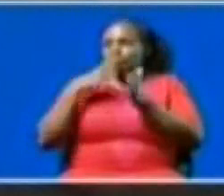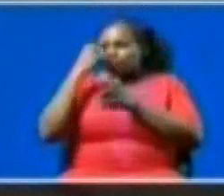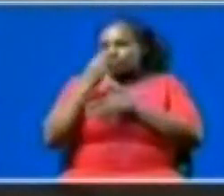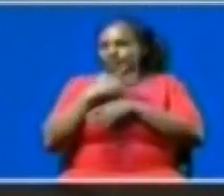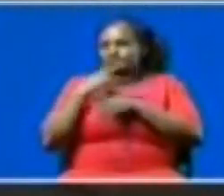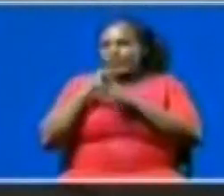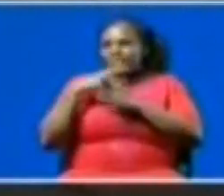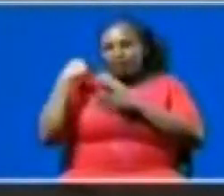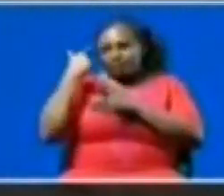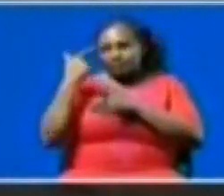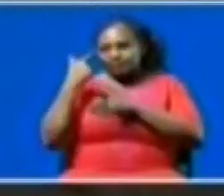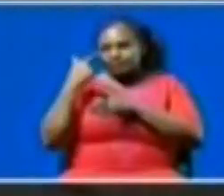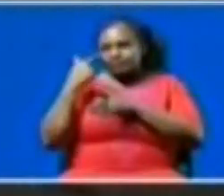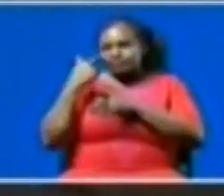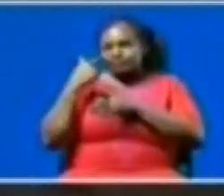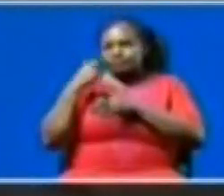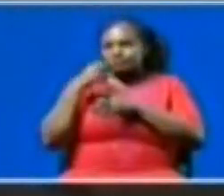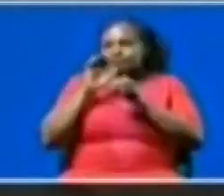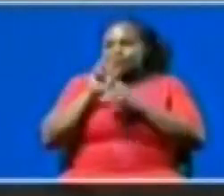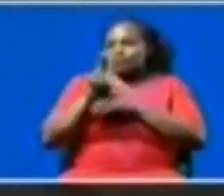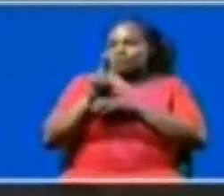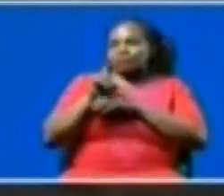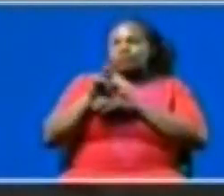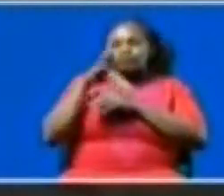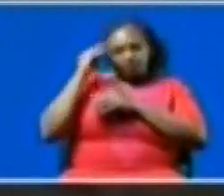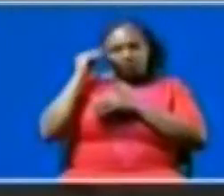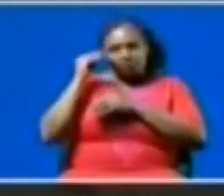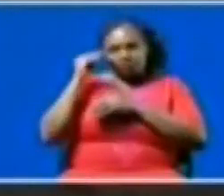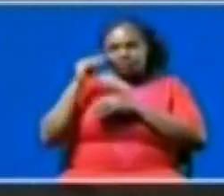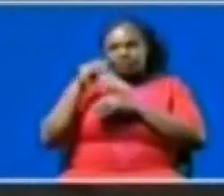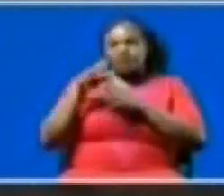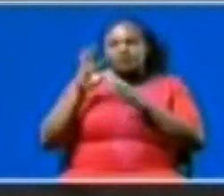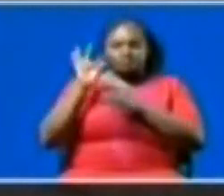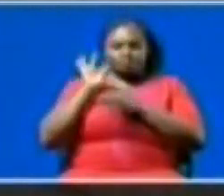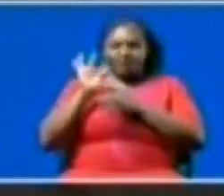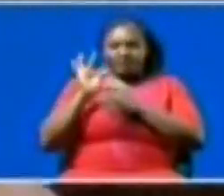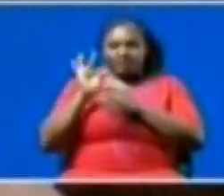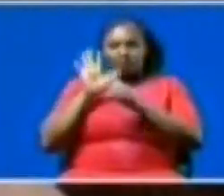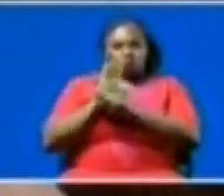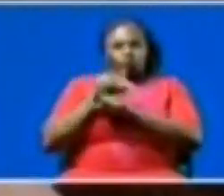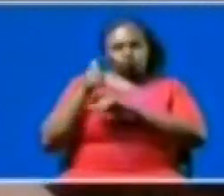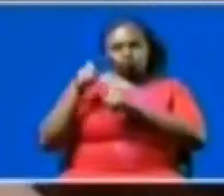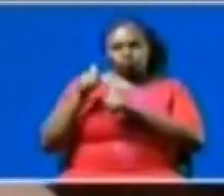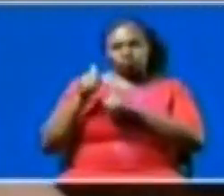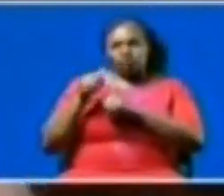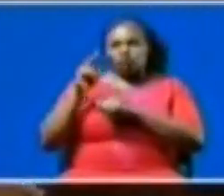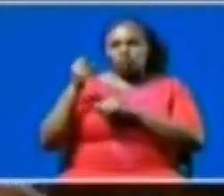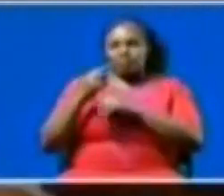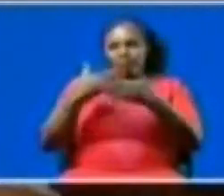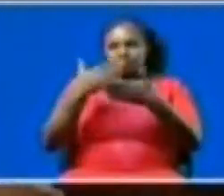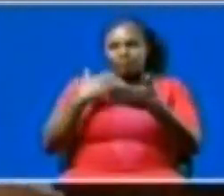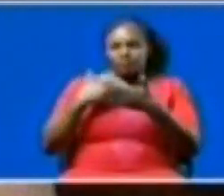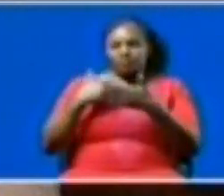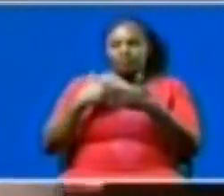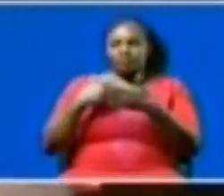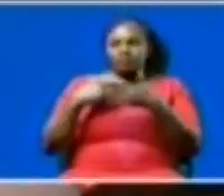hair and look, like to show around. And if you look at her hair, it is quite nice bunch of hair. 2 months prior,